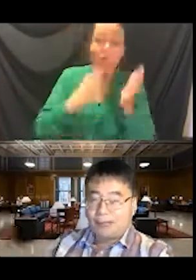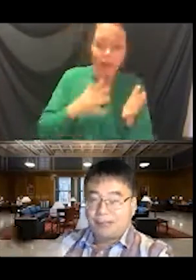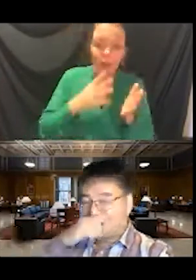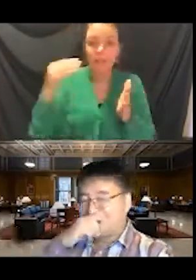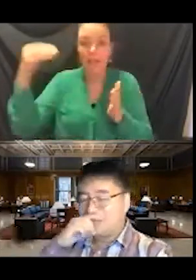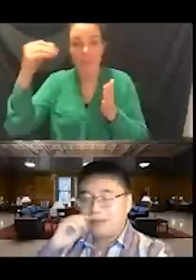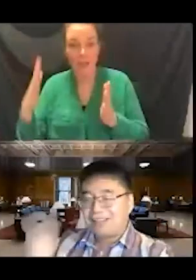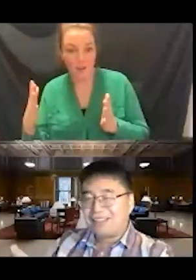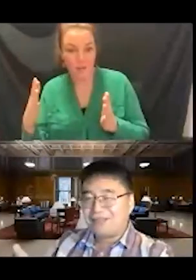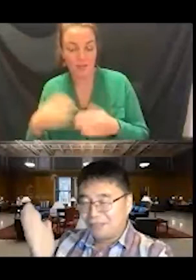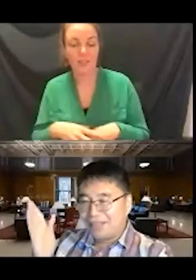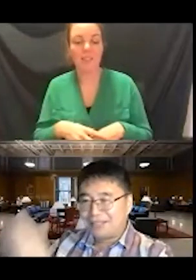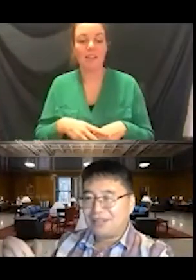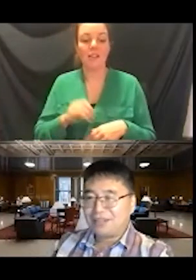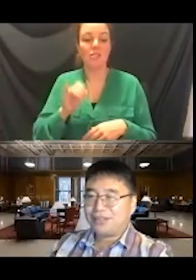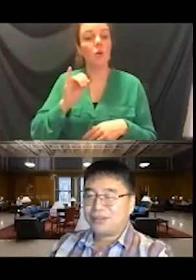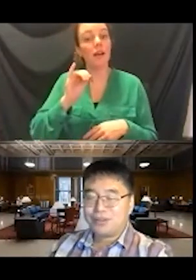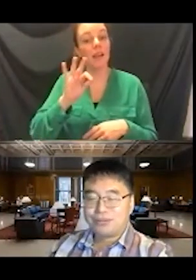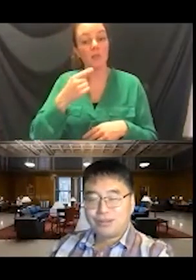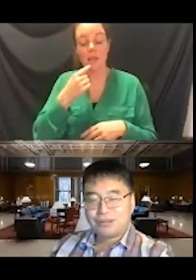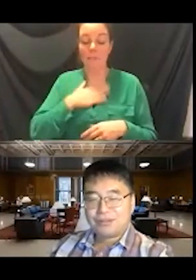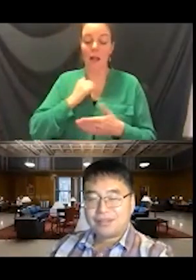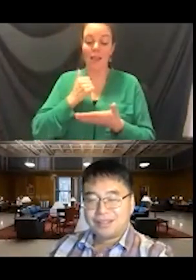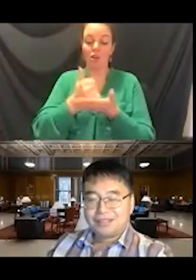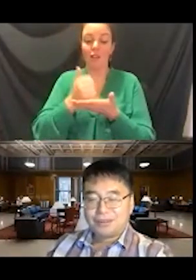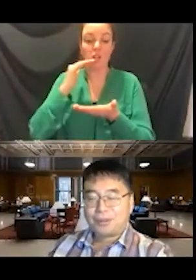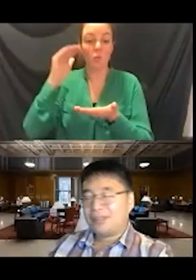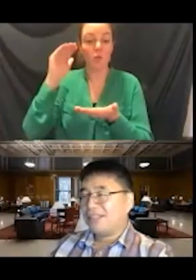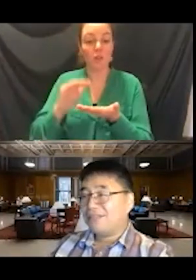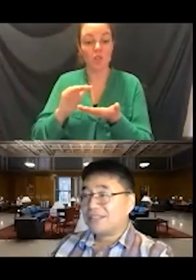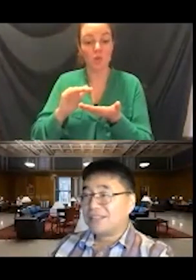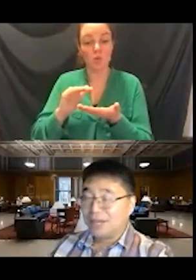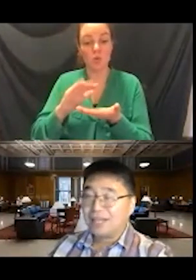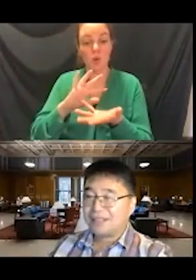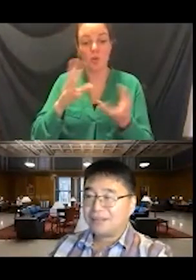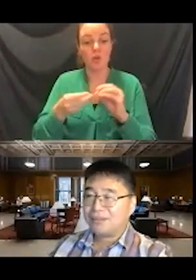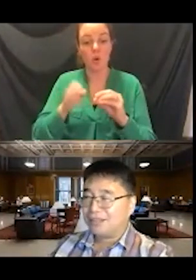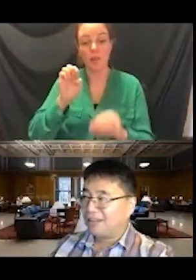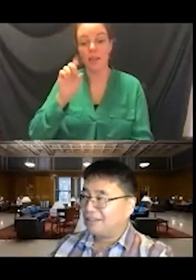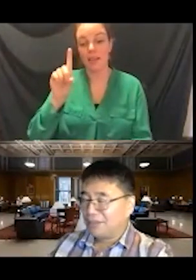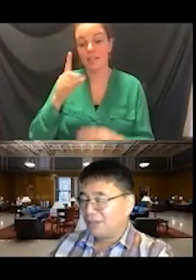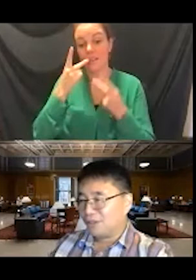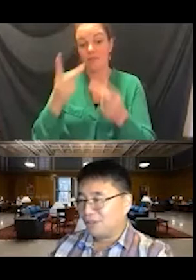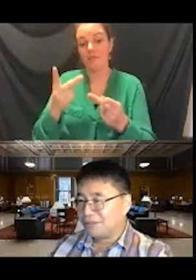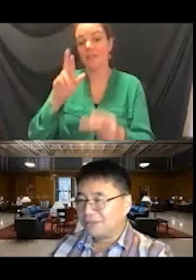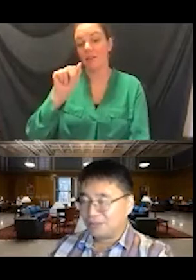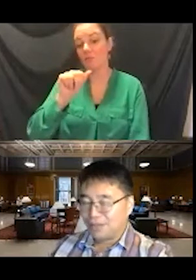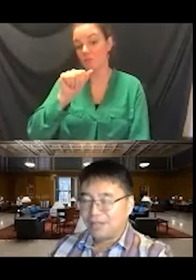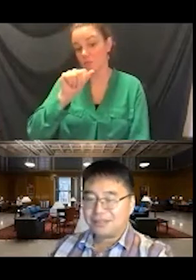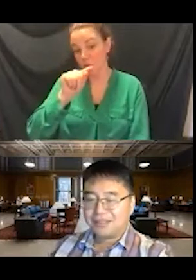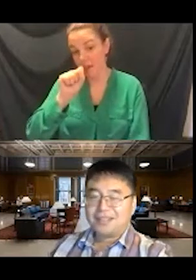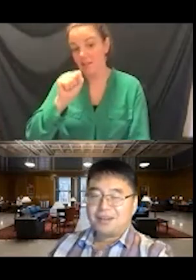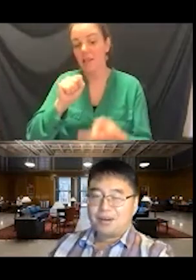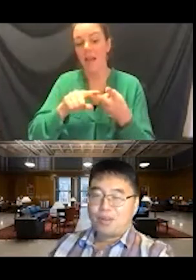you say, you know, my intervention is going to reduce the total ED visit rates and inpatient acute admission